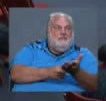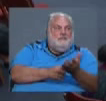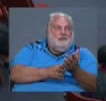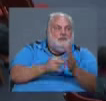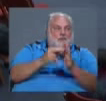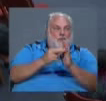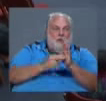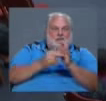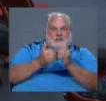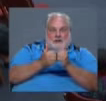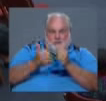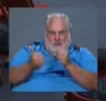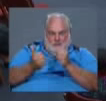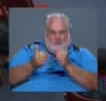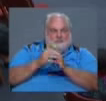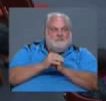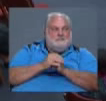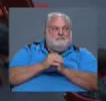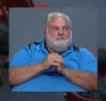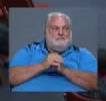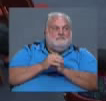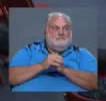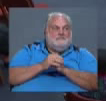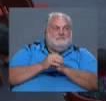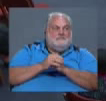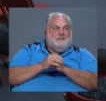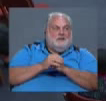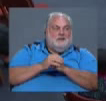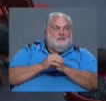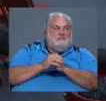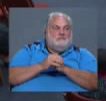that'll be read separately anyway.